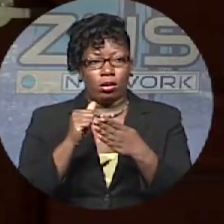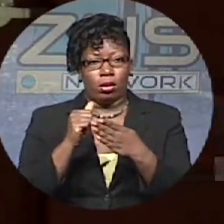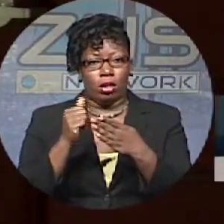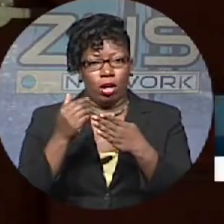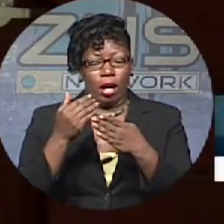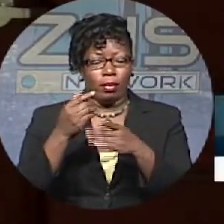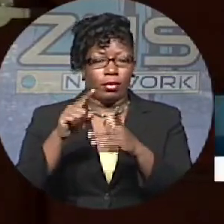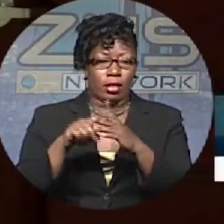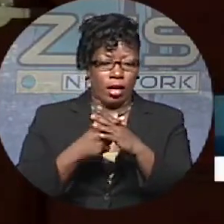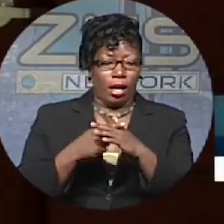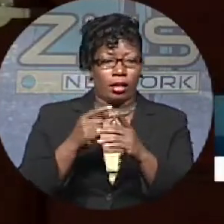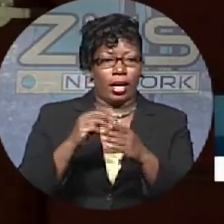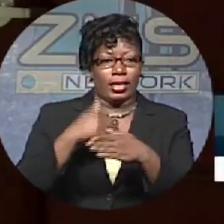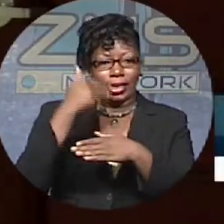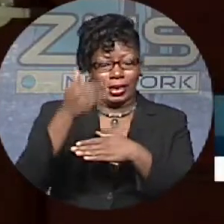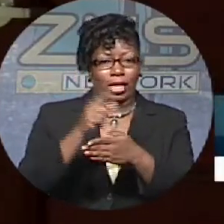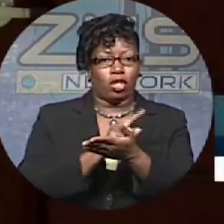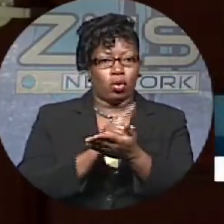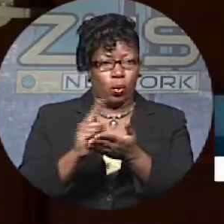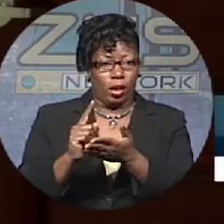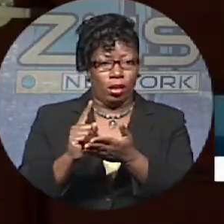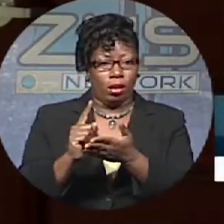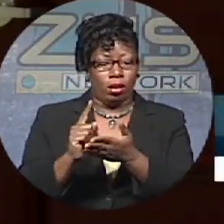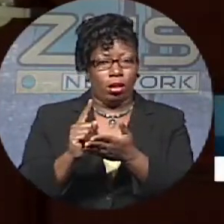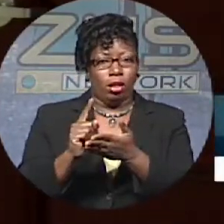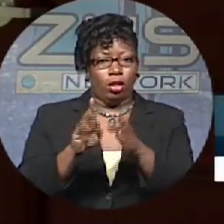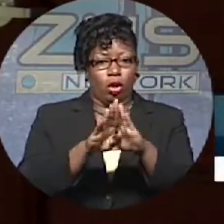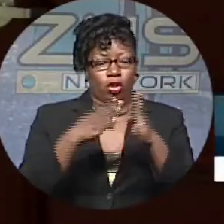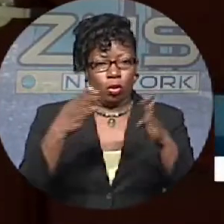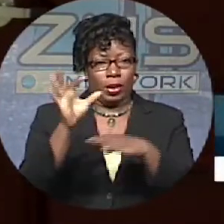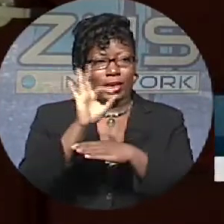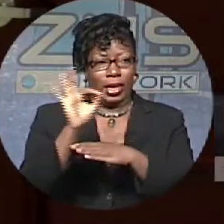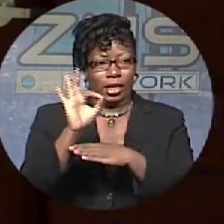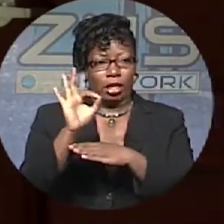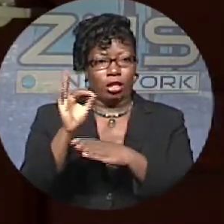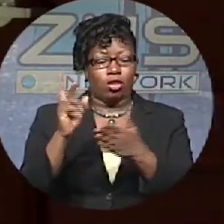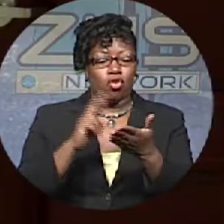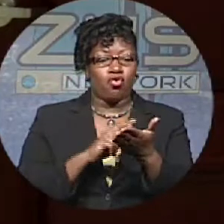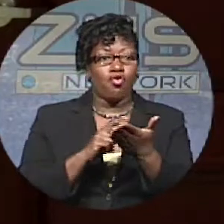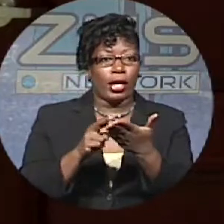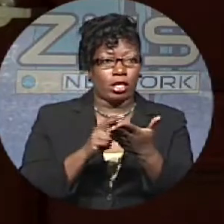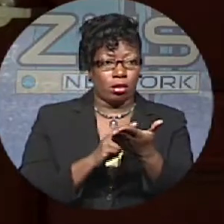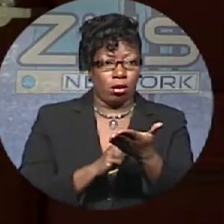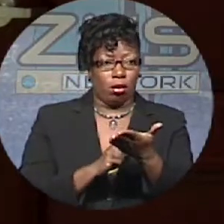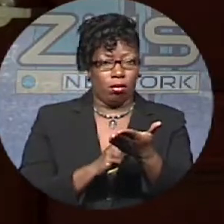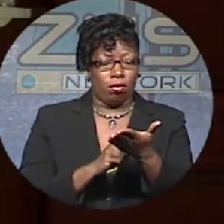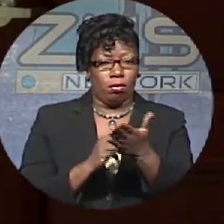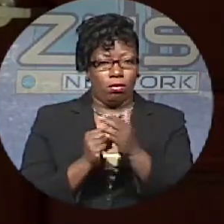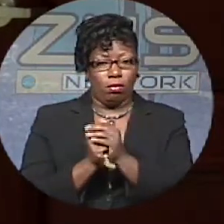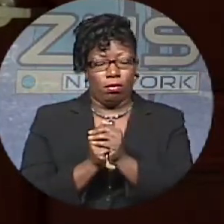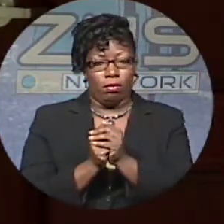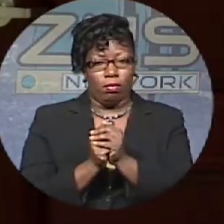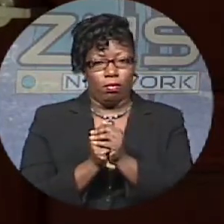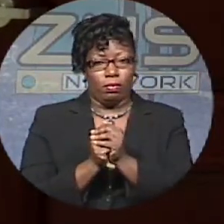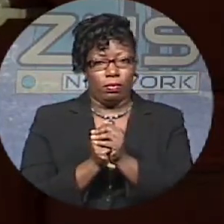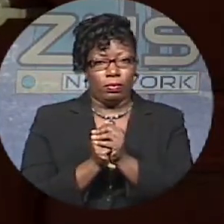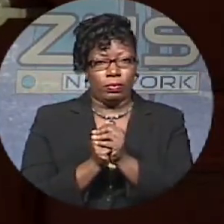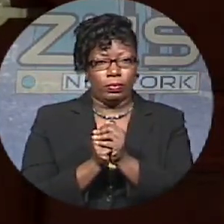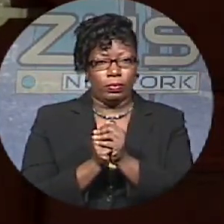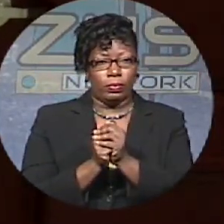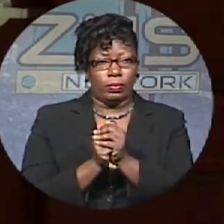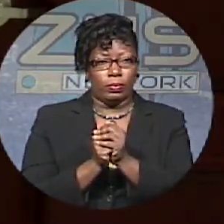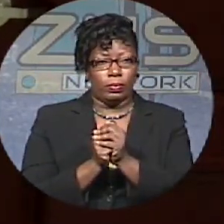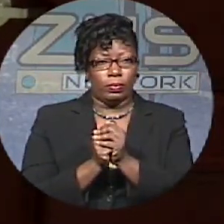week, Monday, July 22nd. Doors will open at 9 a.m. for registration. Altavi's Munnings, ZNS Network